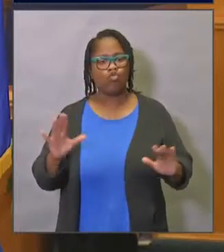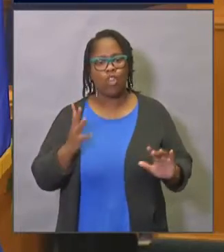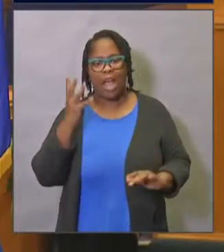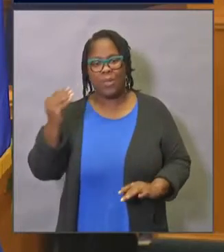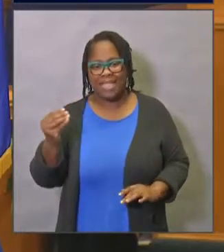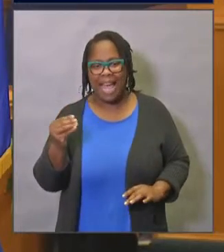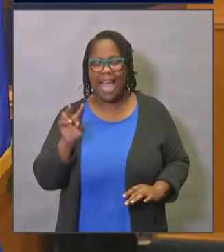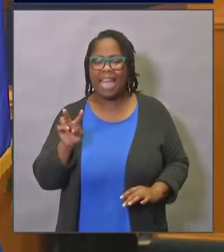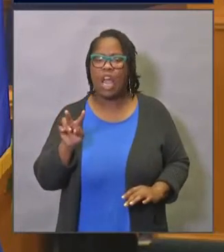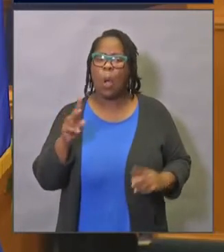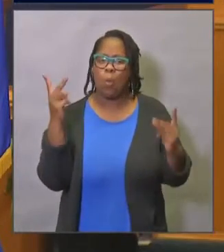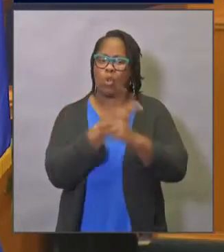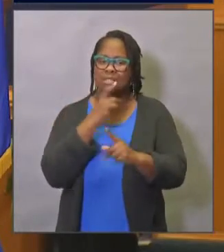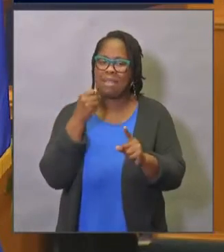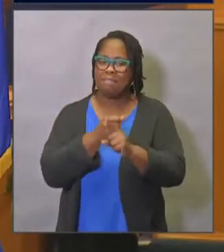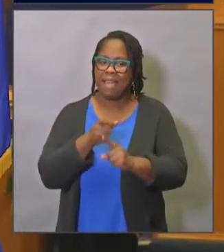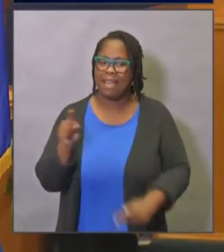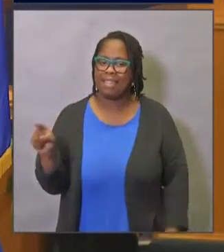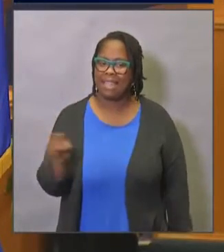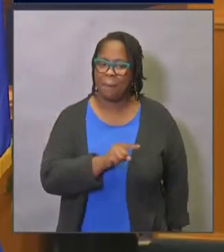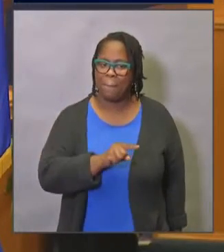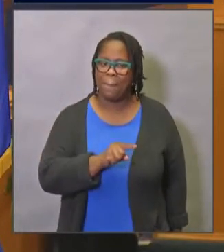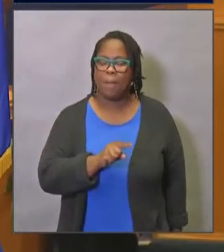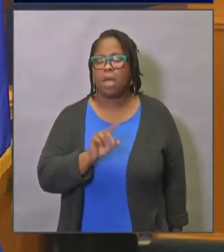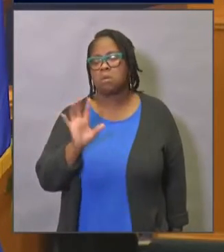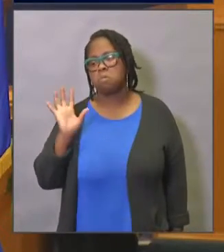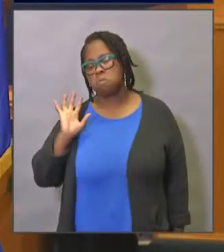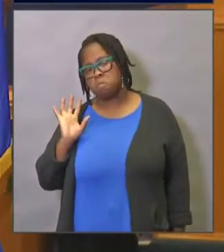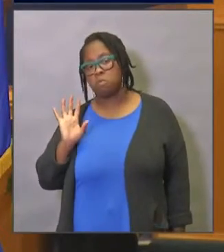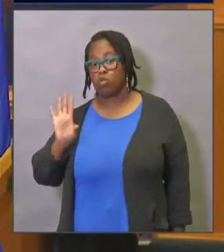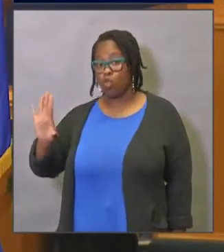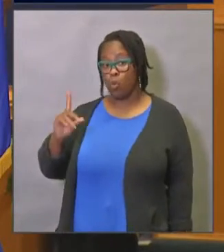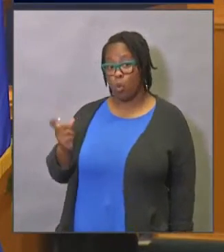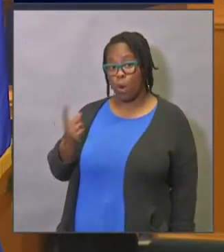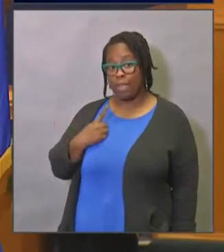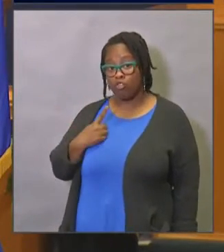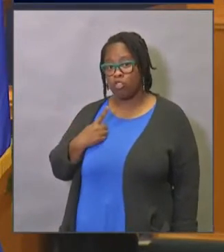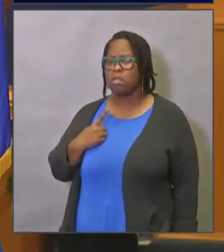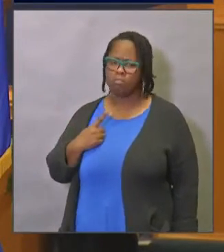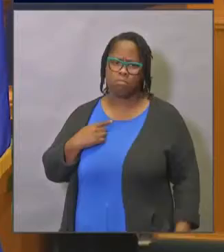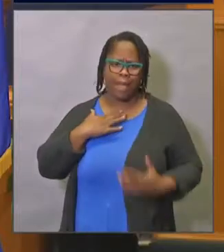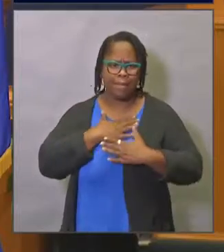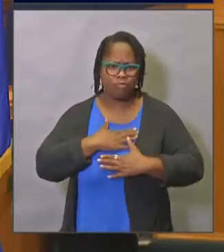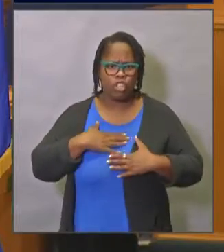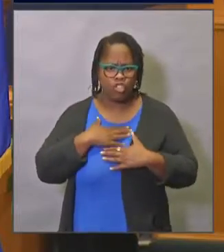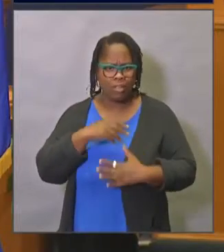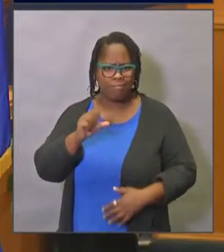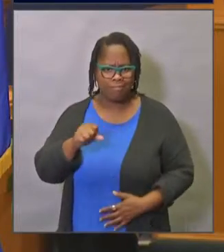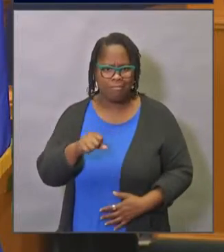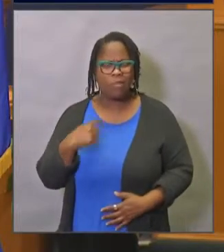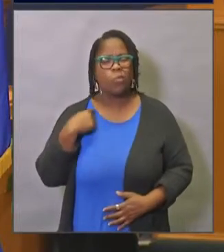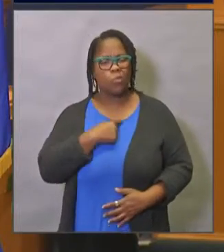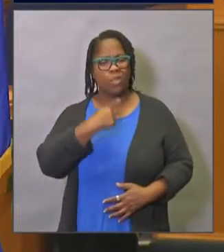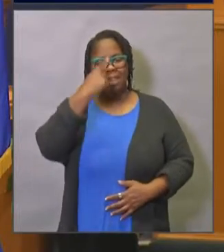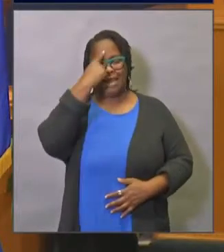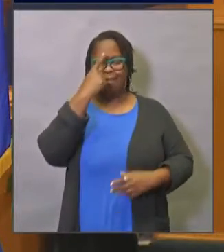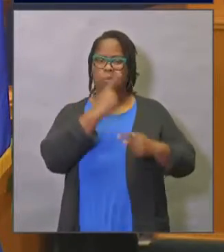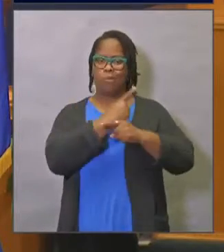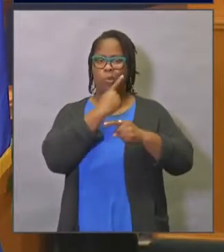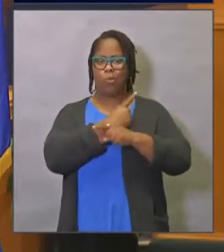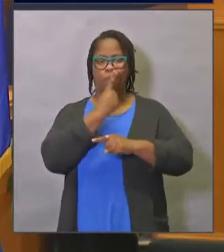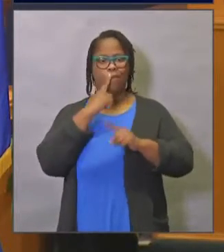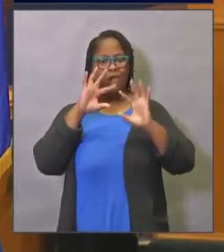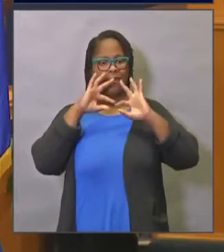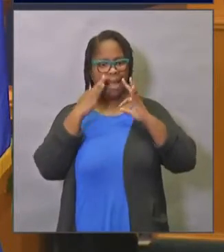outside. So, I appreciate that. We really think it's appropriate for families to make sure